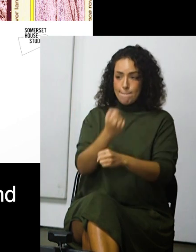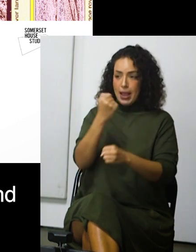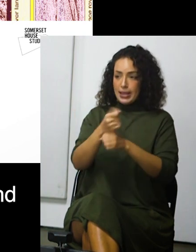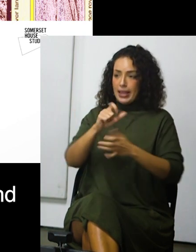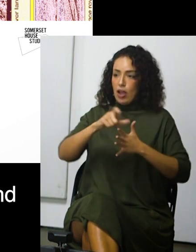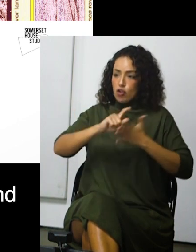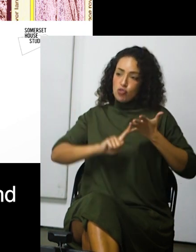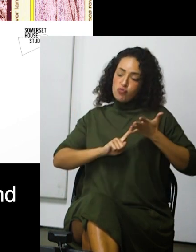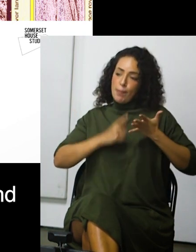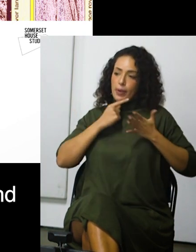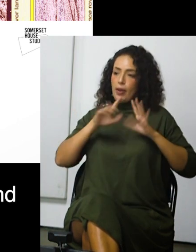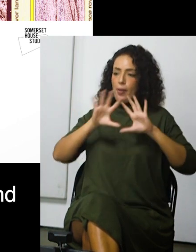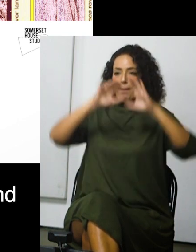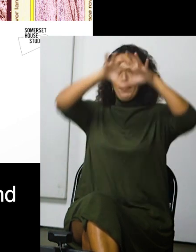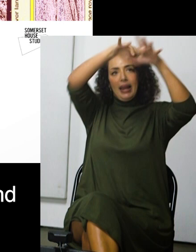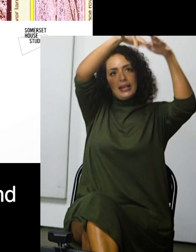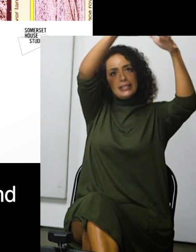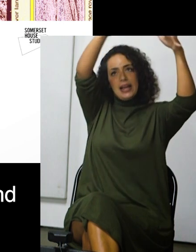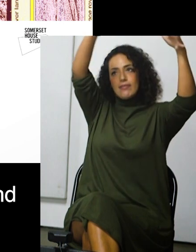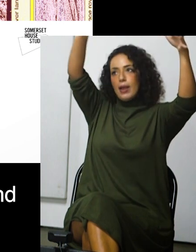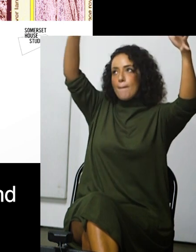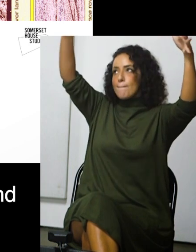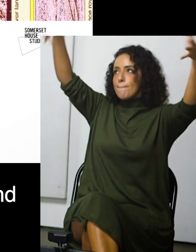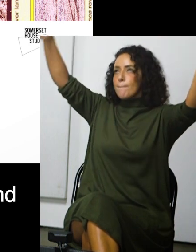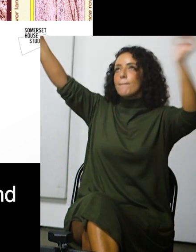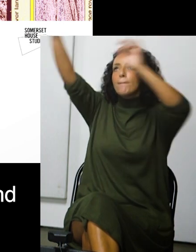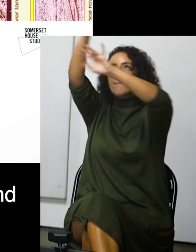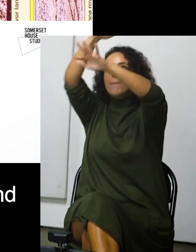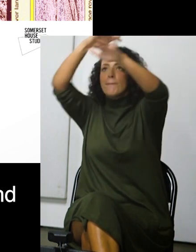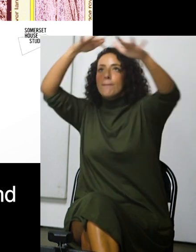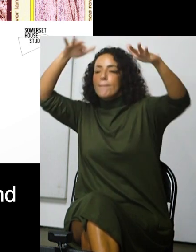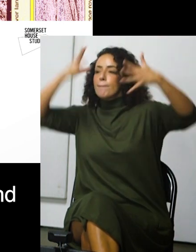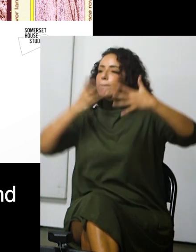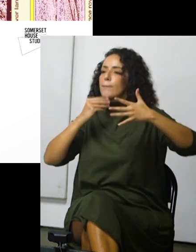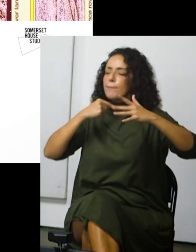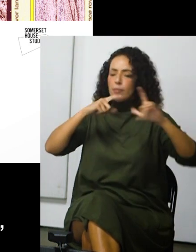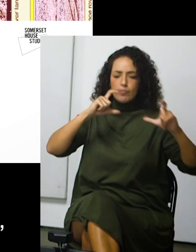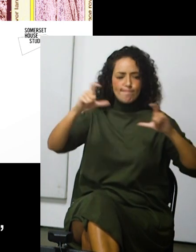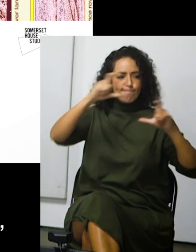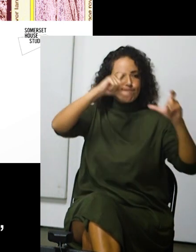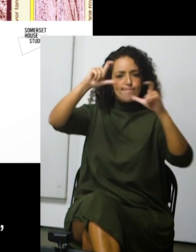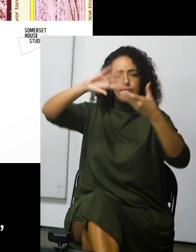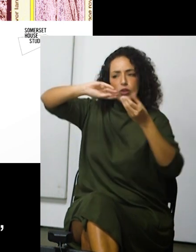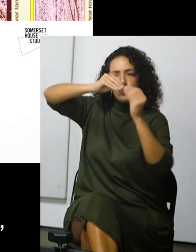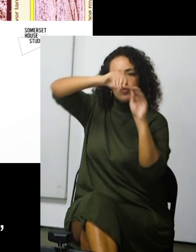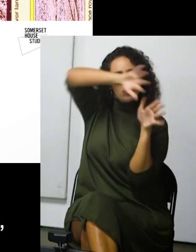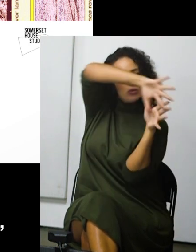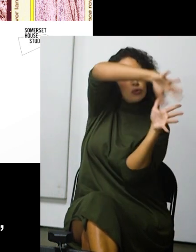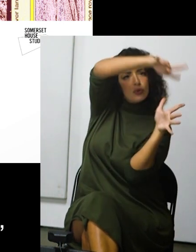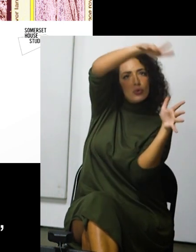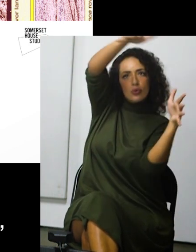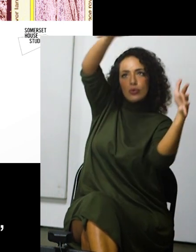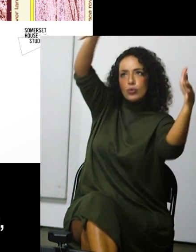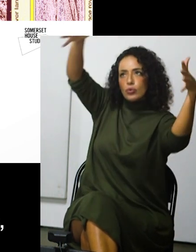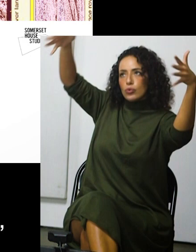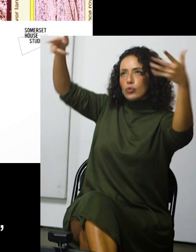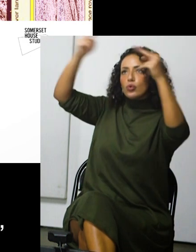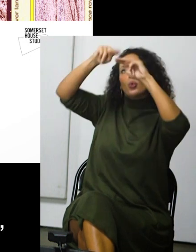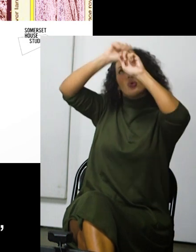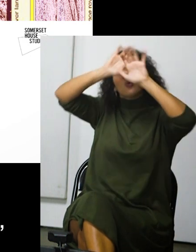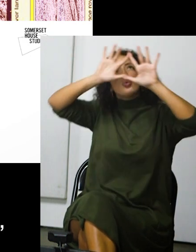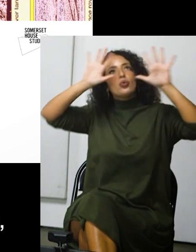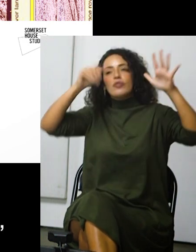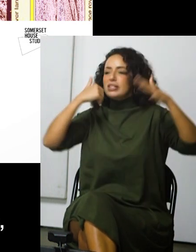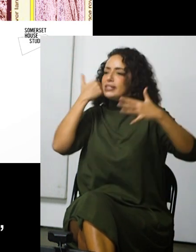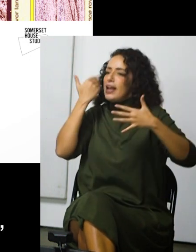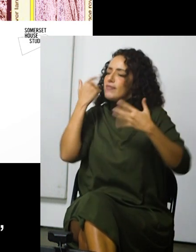this workshop, we used image making, collage, and assemblage to construct constellations of crypt futurity. Thinking through the everyday